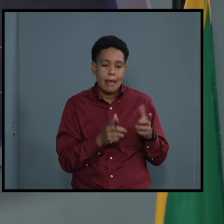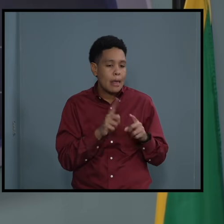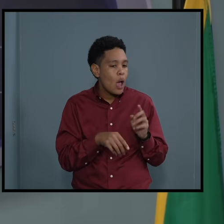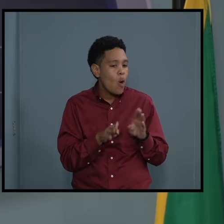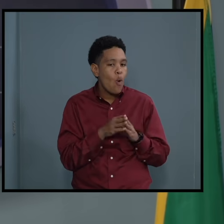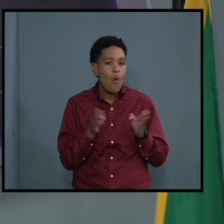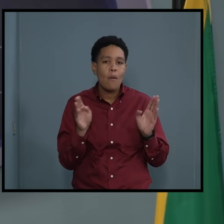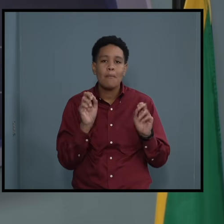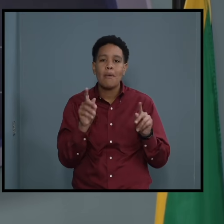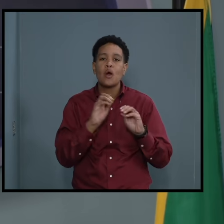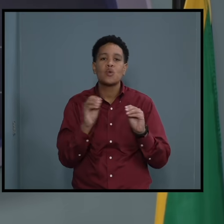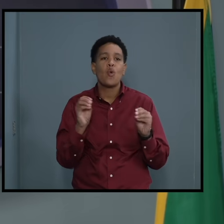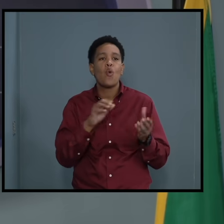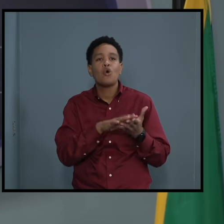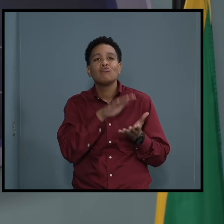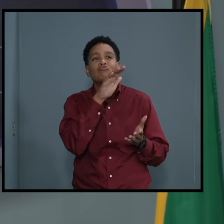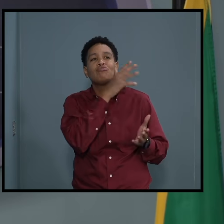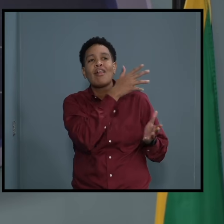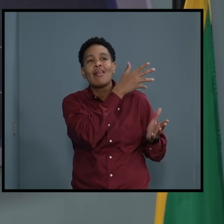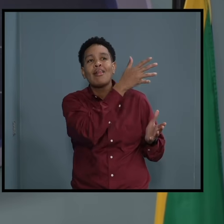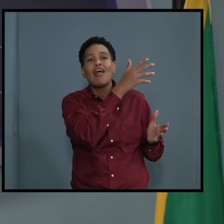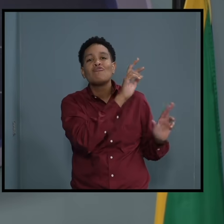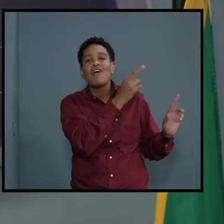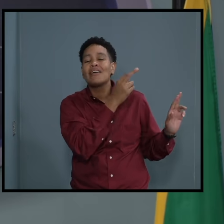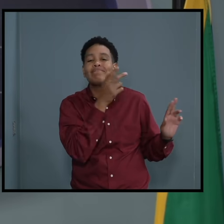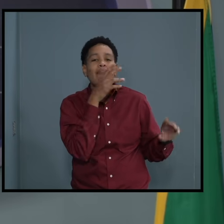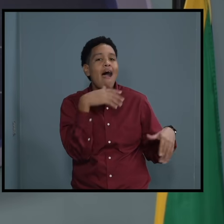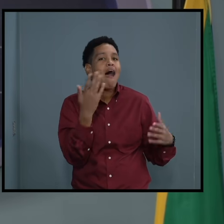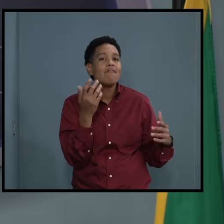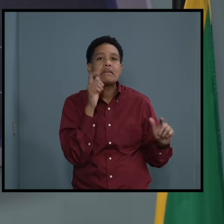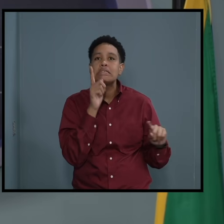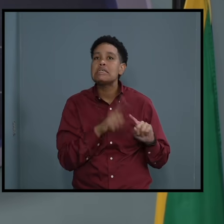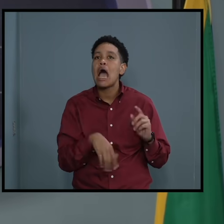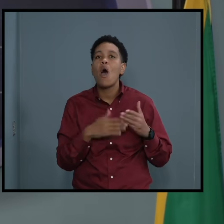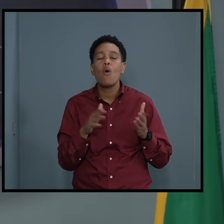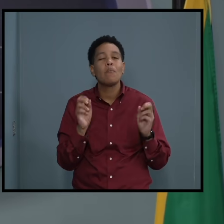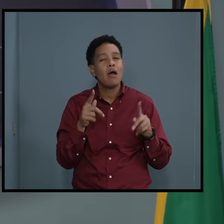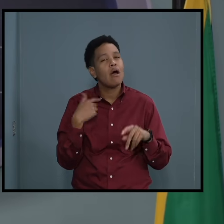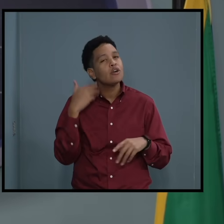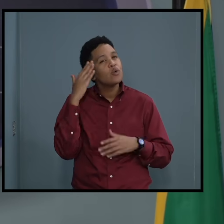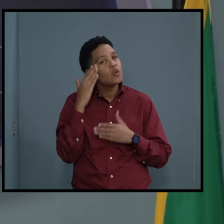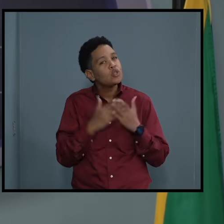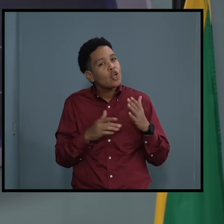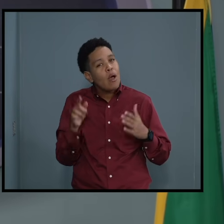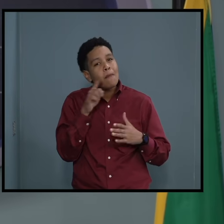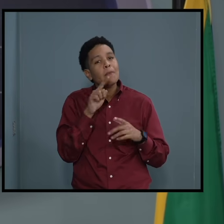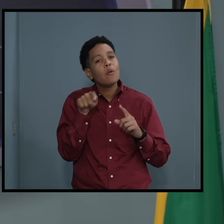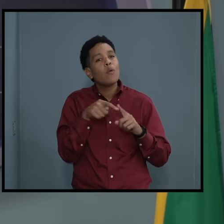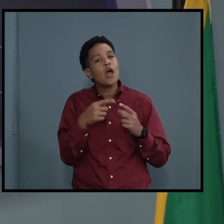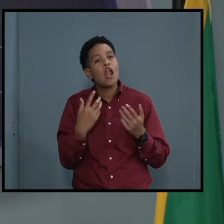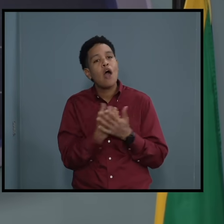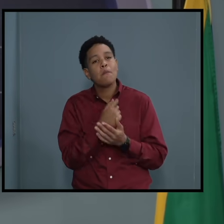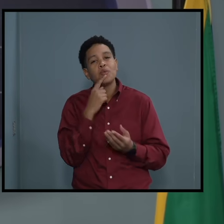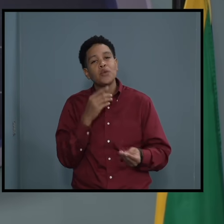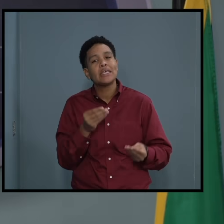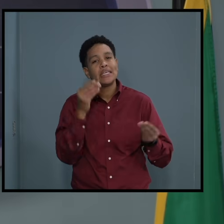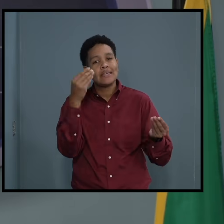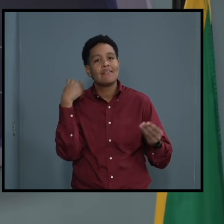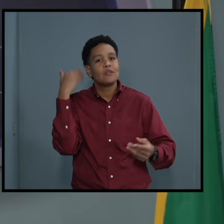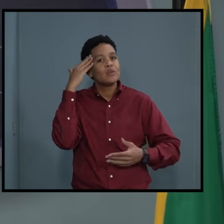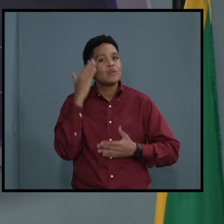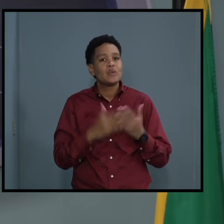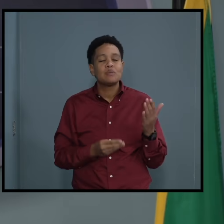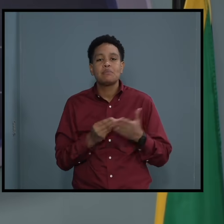may have no stocks or be able to reopen when the opportunity is given.